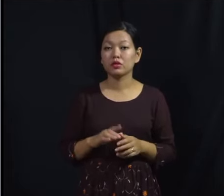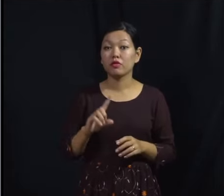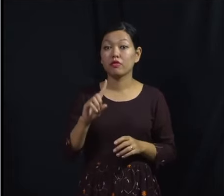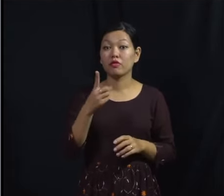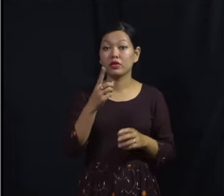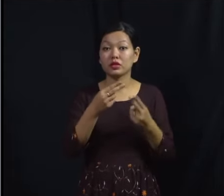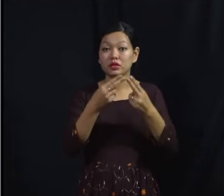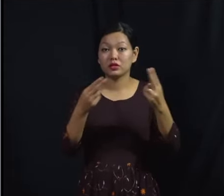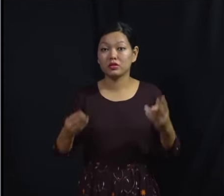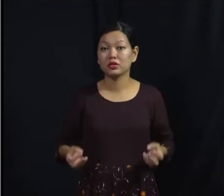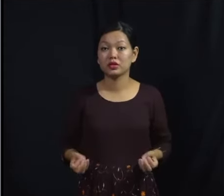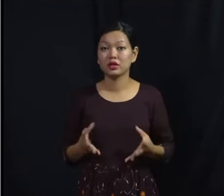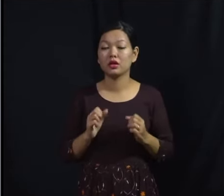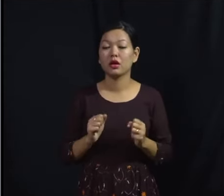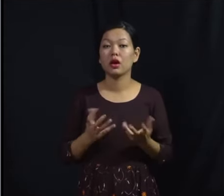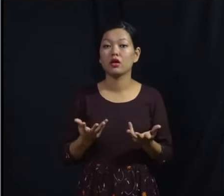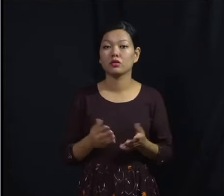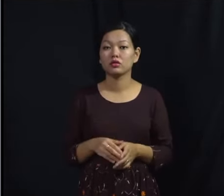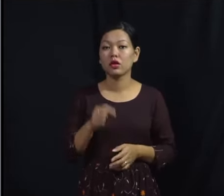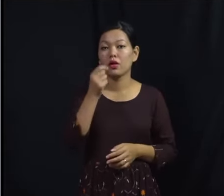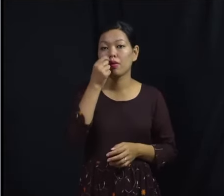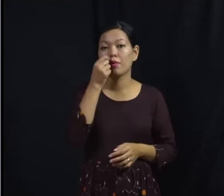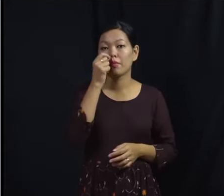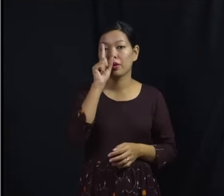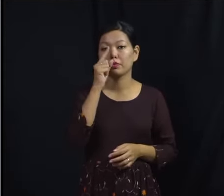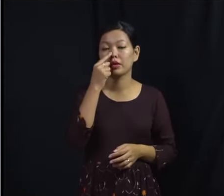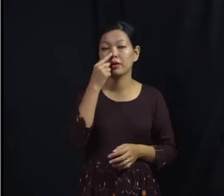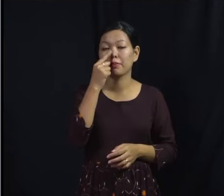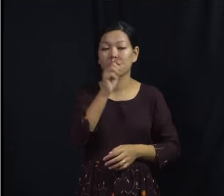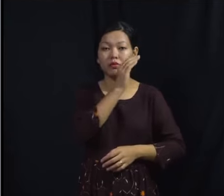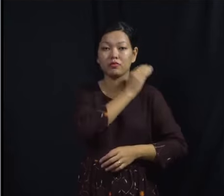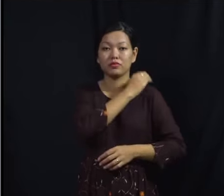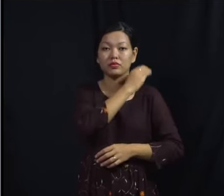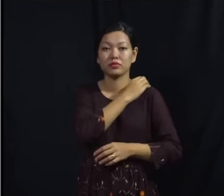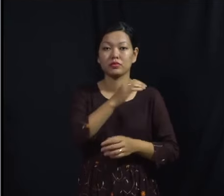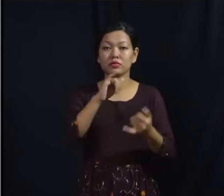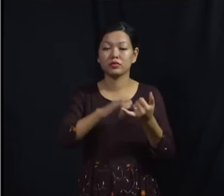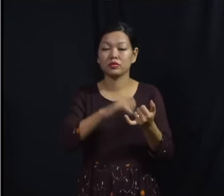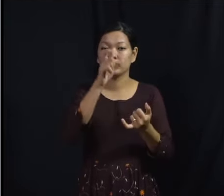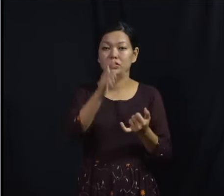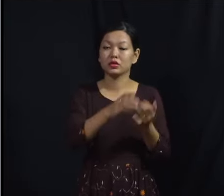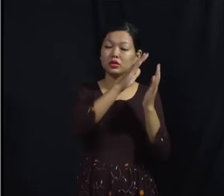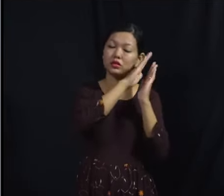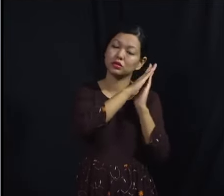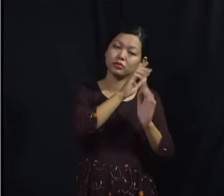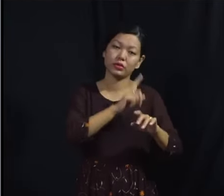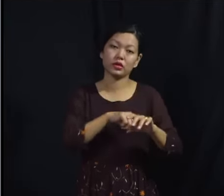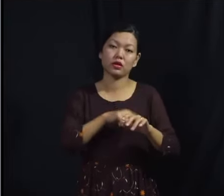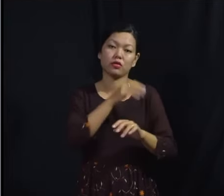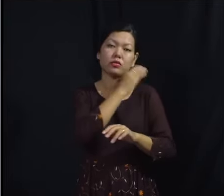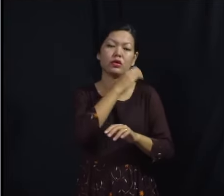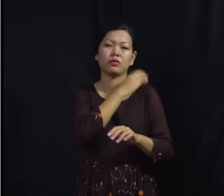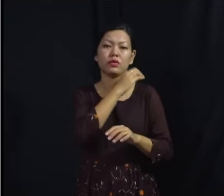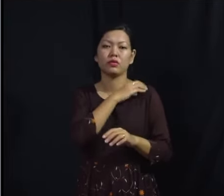dig potatoes, and so on. So that is the typical chores that a girl child is expected to do at home. And then again, education of the girl